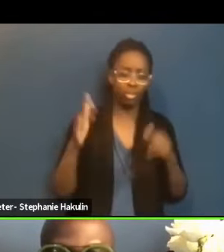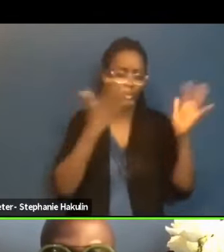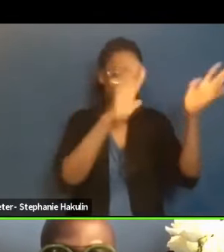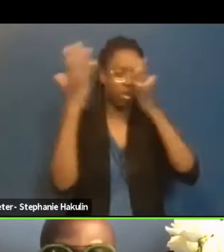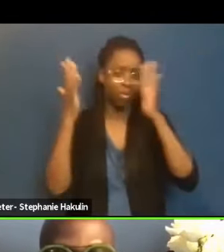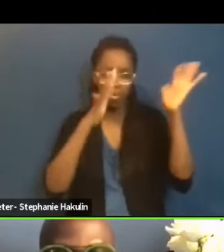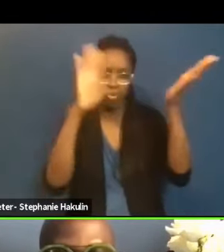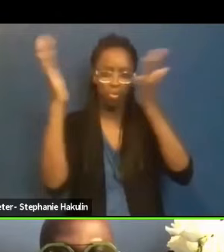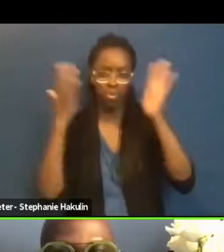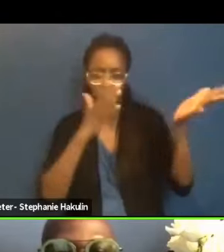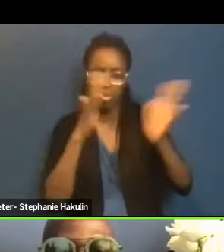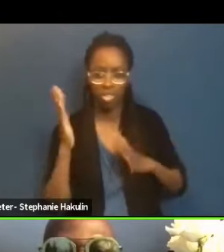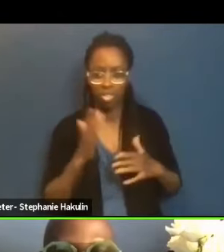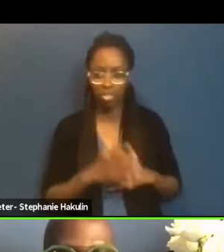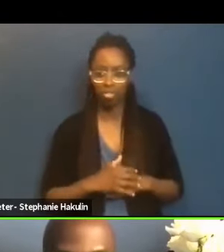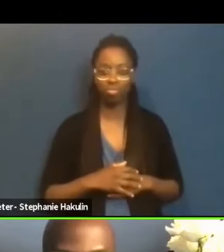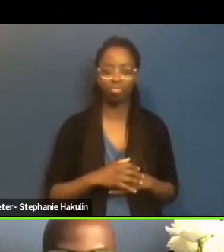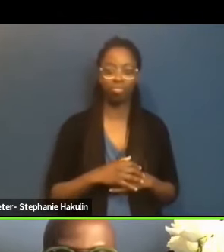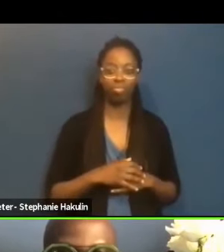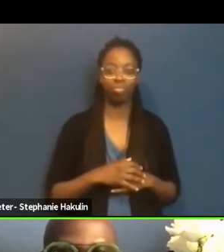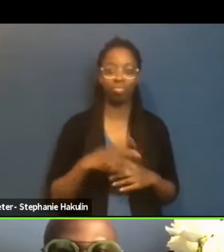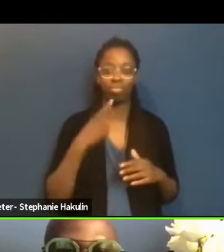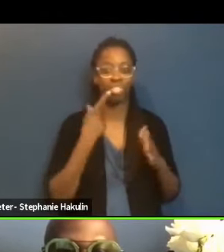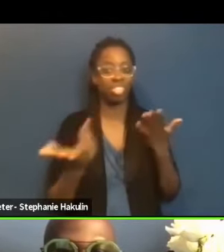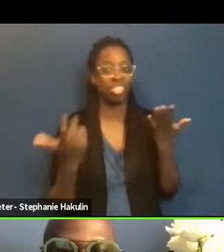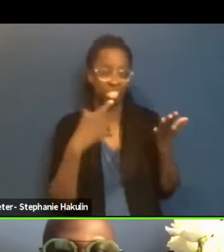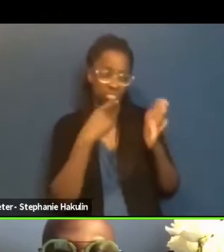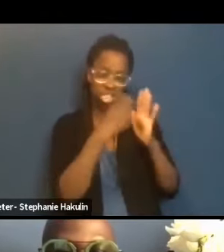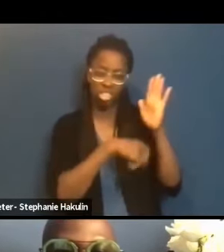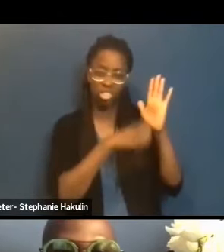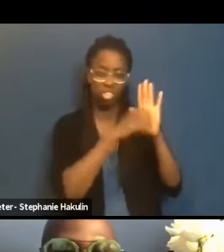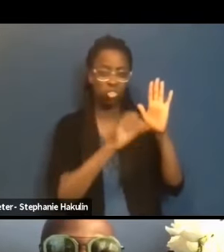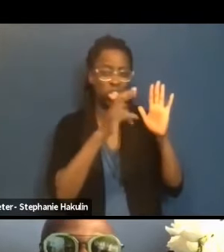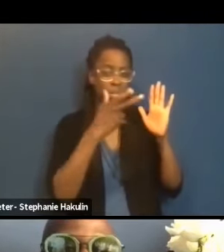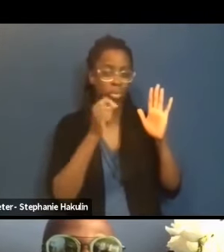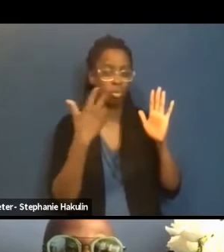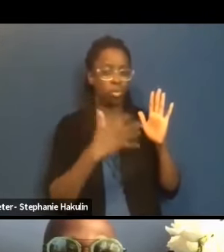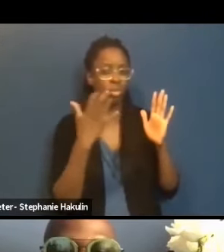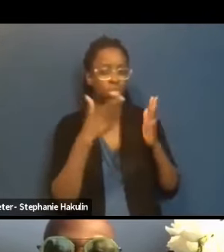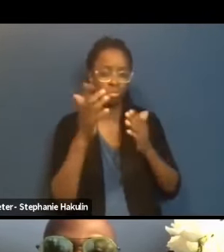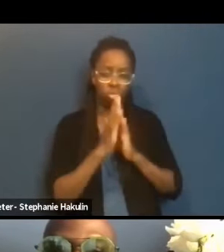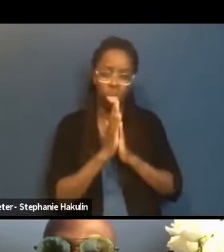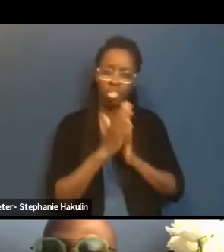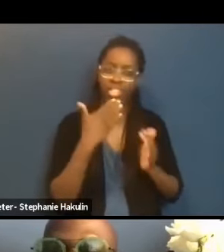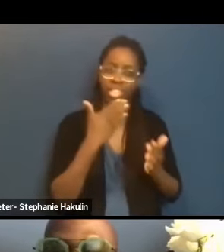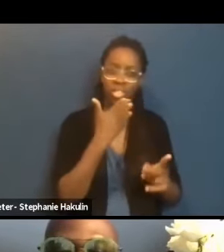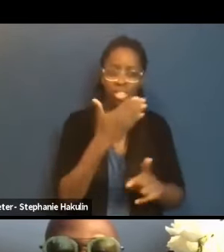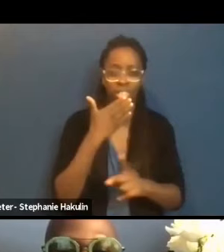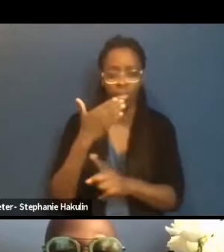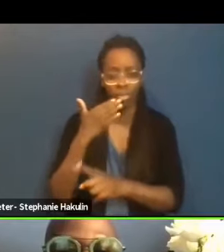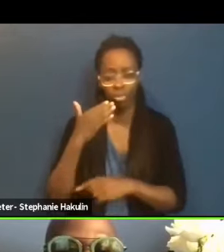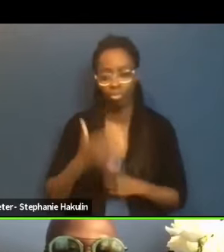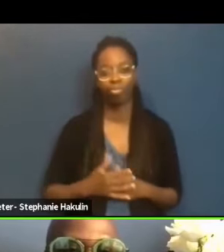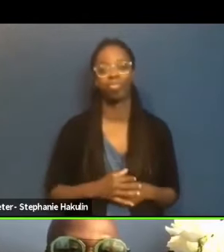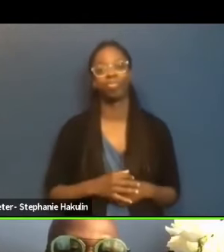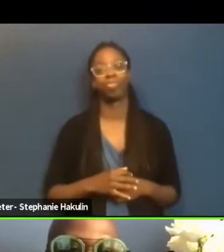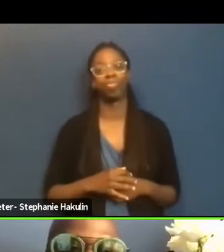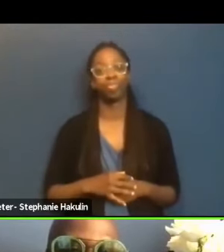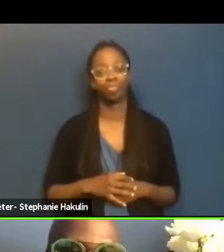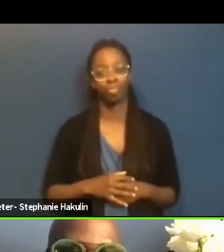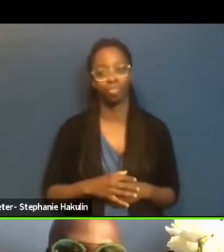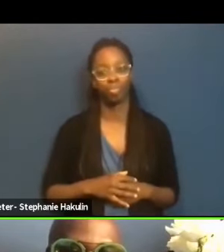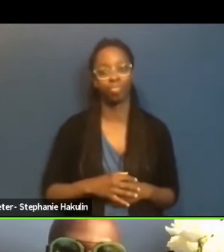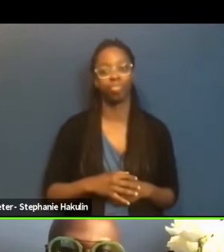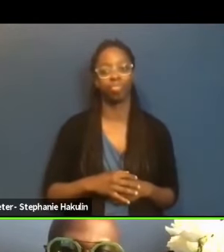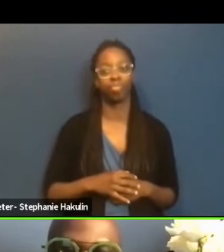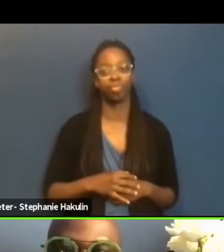scriptural, how prayerful. Thank you so much. And shout out to my very good friend, our